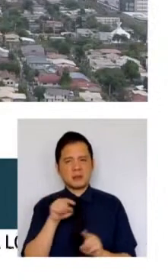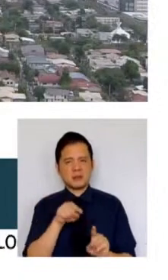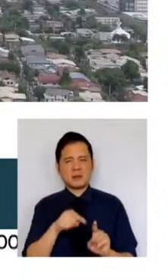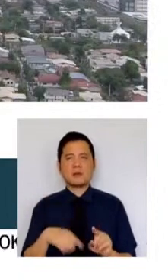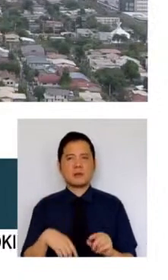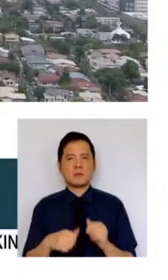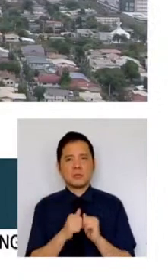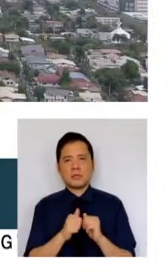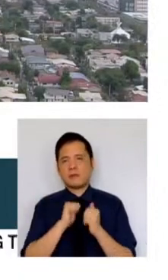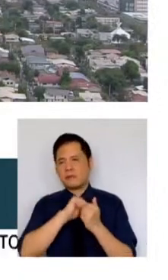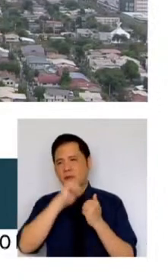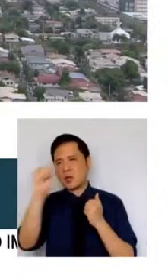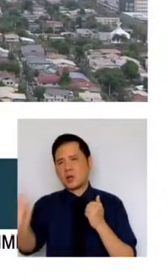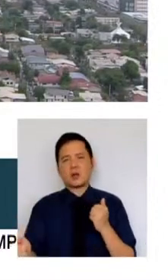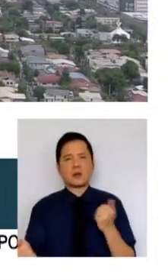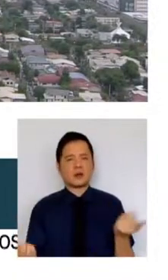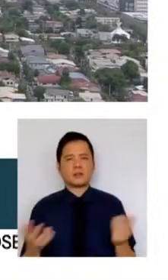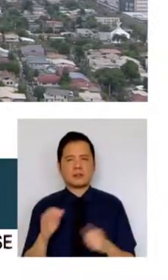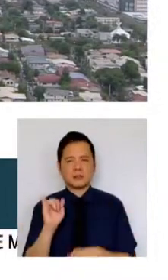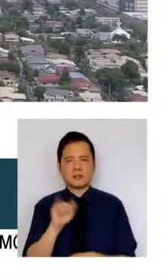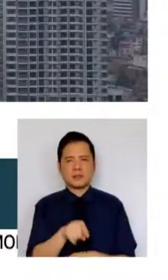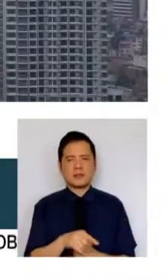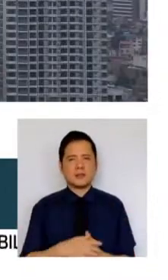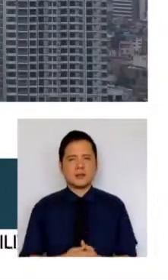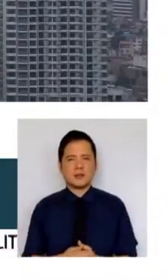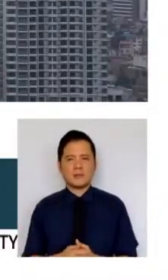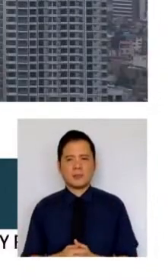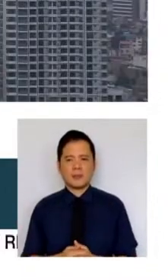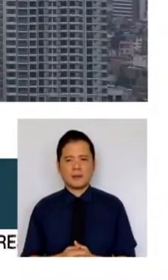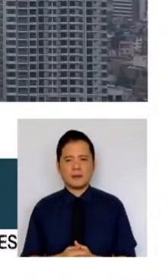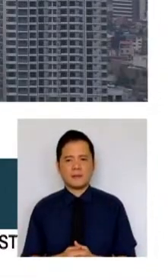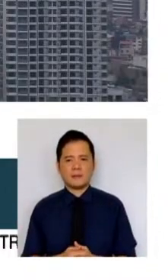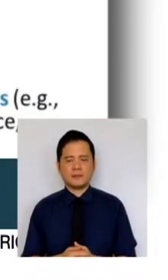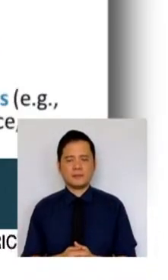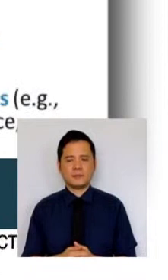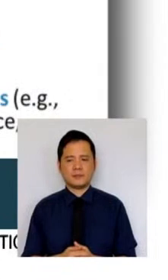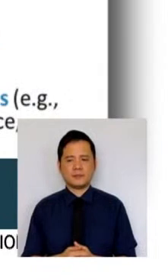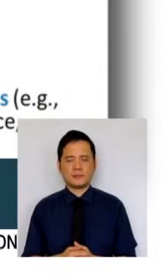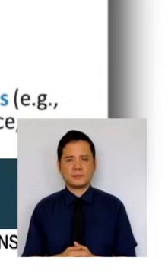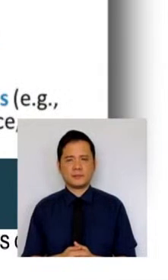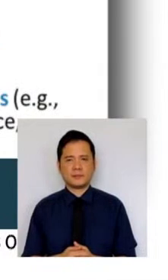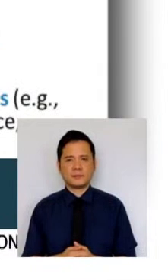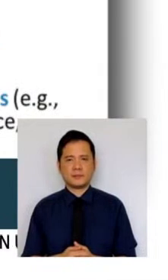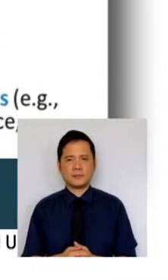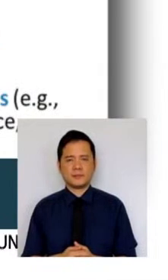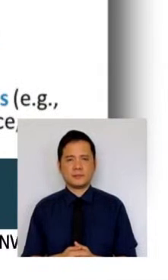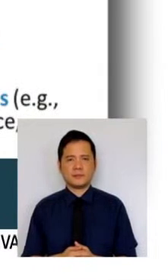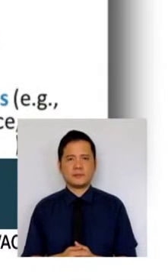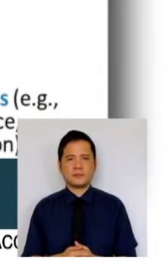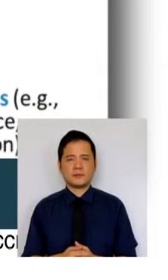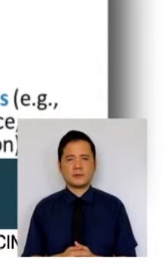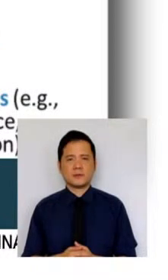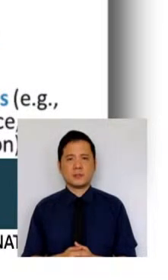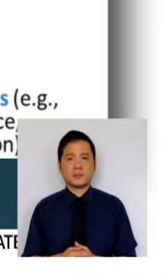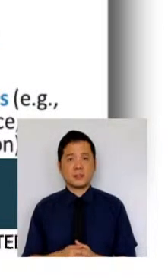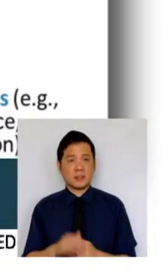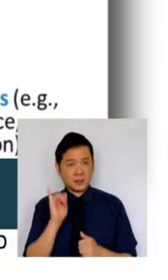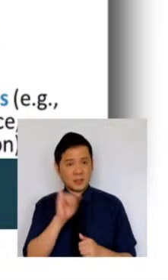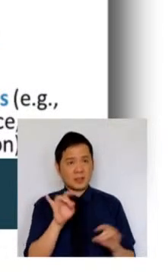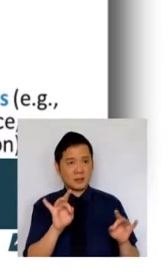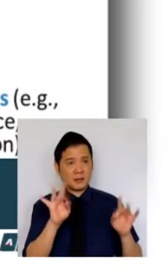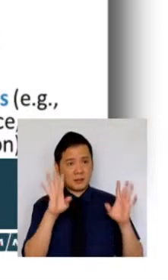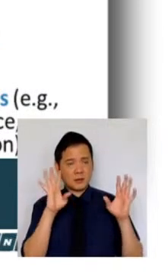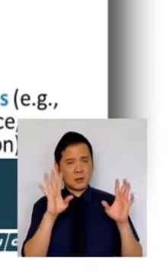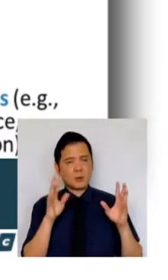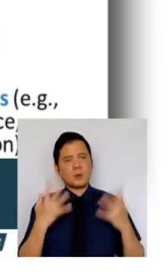contact centers. So that's one. The other one is that in responding to the crisis, we must not do some